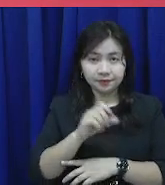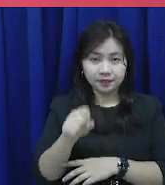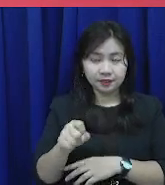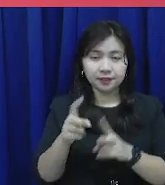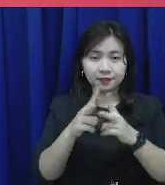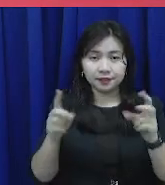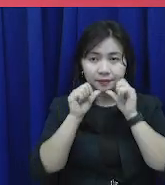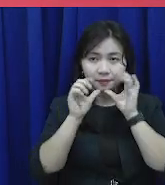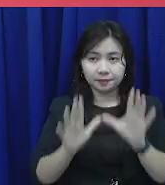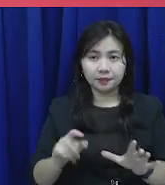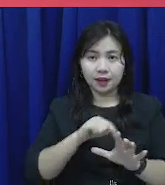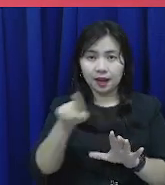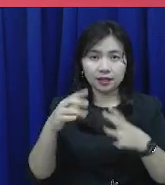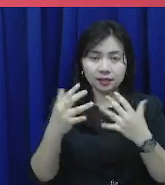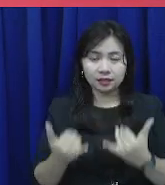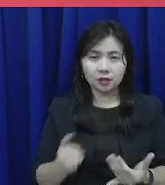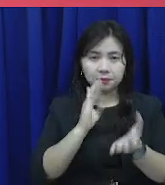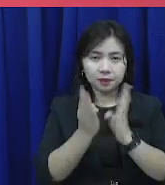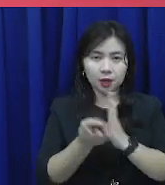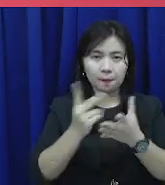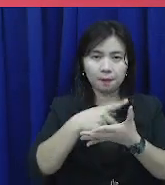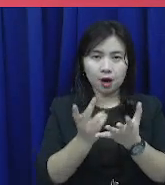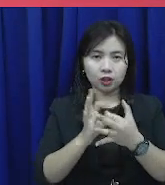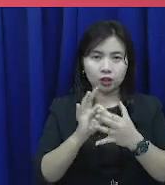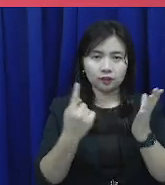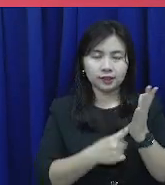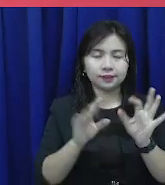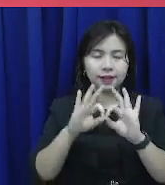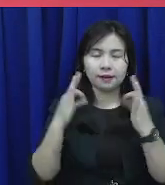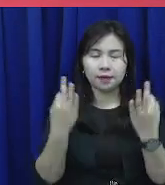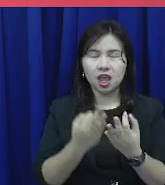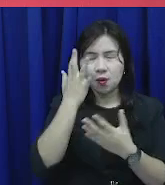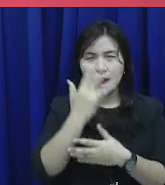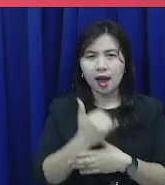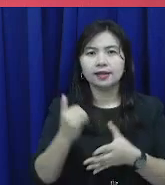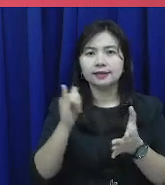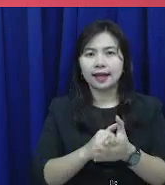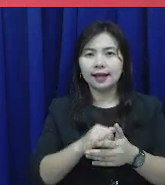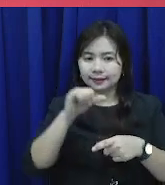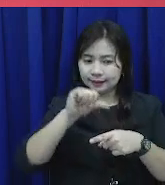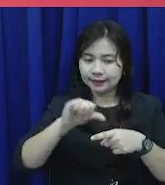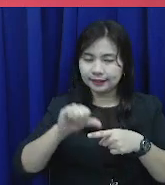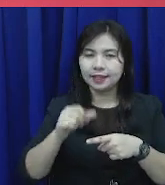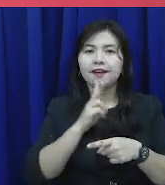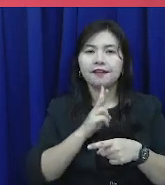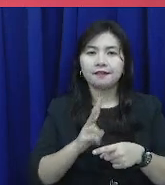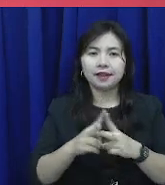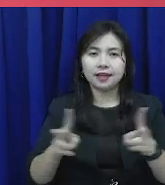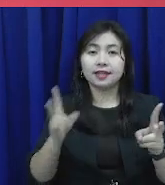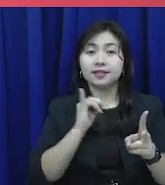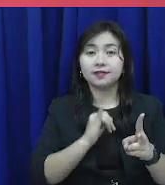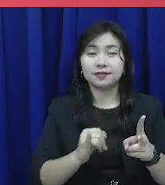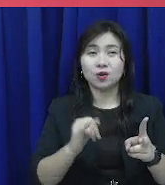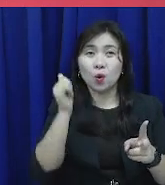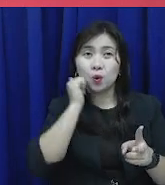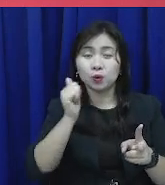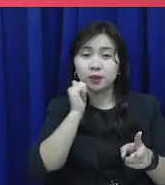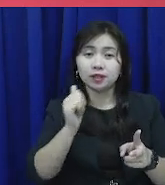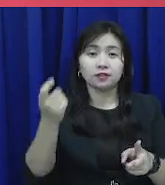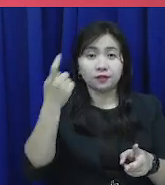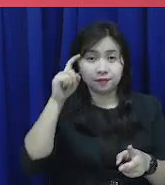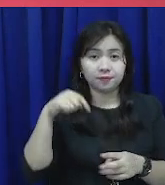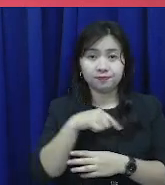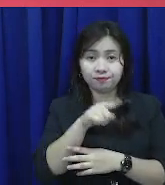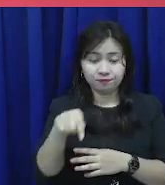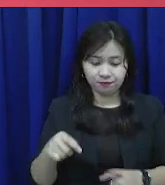part of this family breen that that seed is always available for us 247 is always available for us for